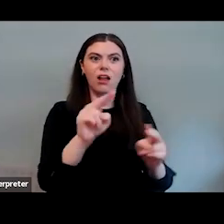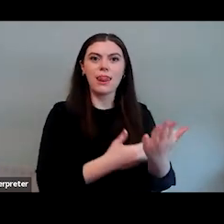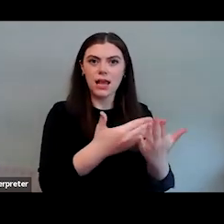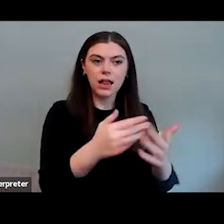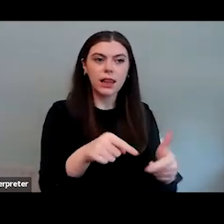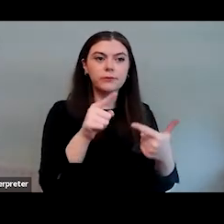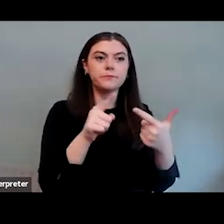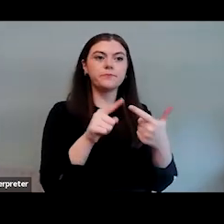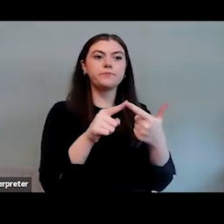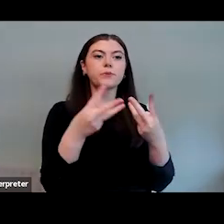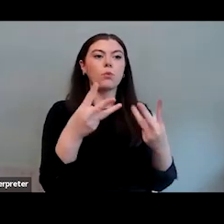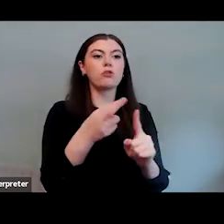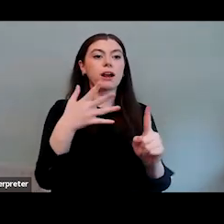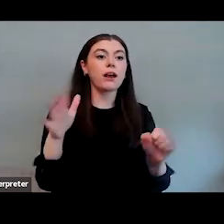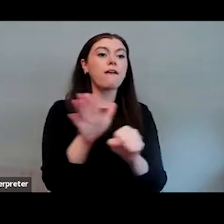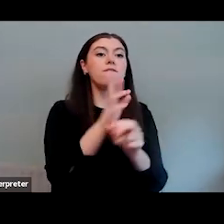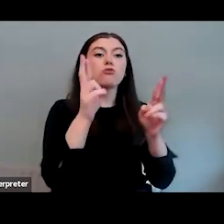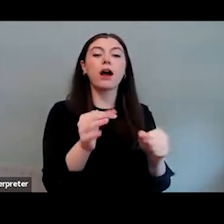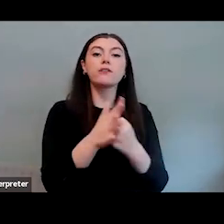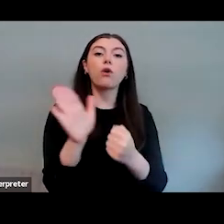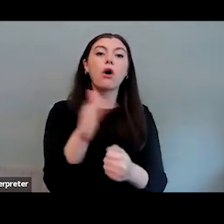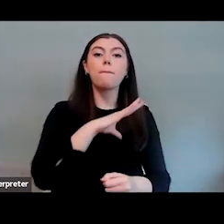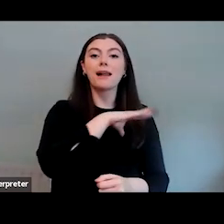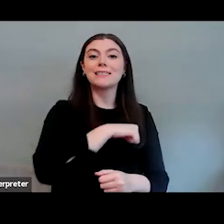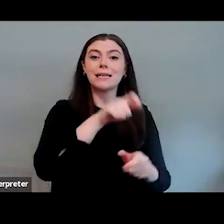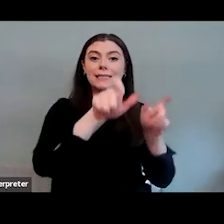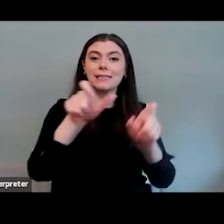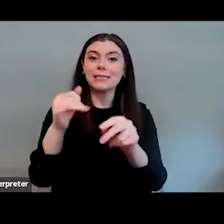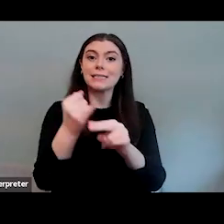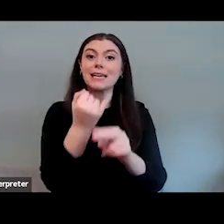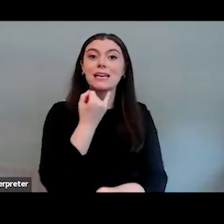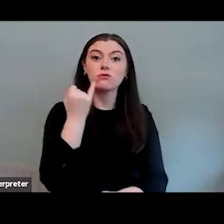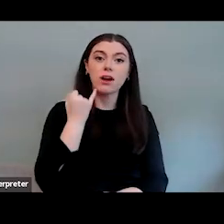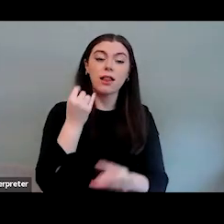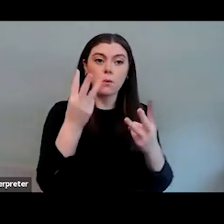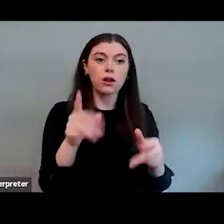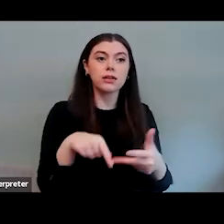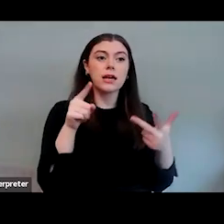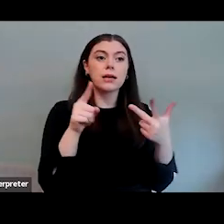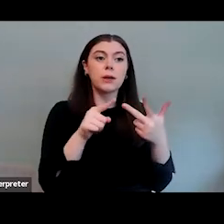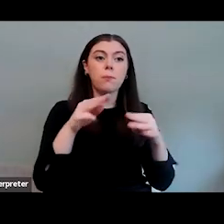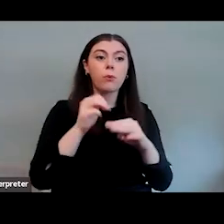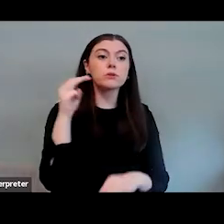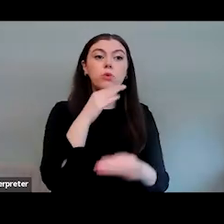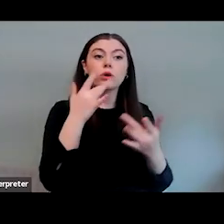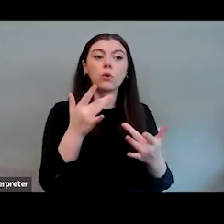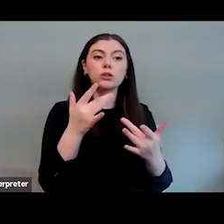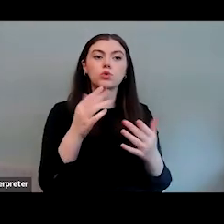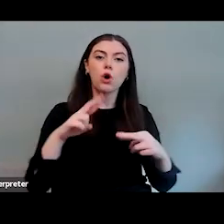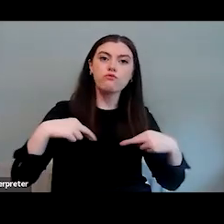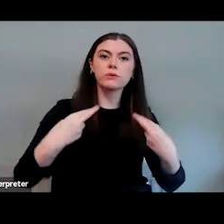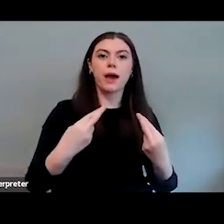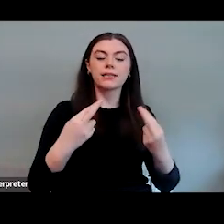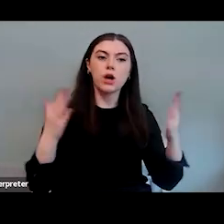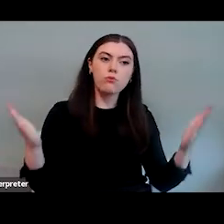full equality for Palestinian citizens of Israel, and the most important principle, which is respecting, promoting,